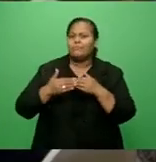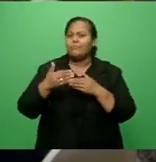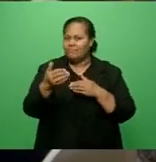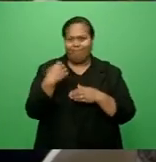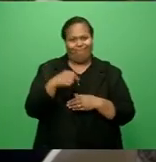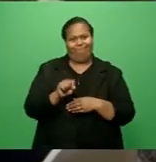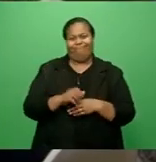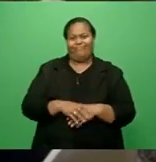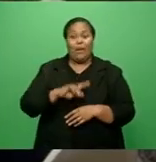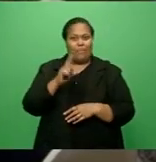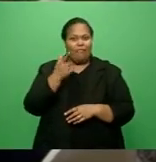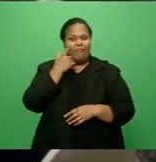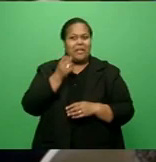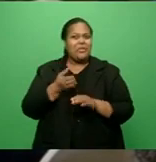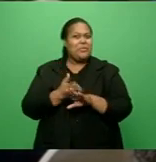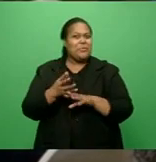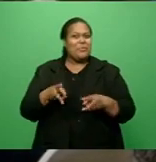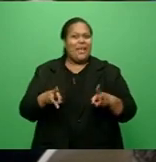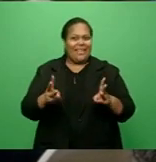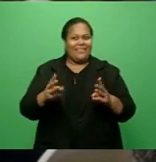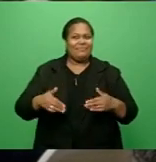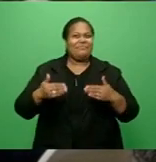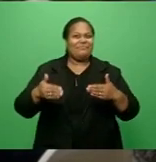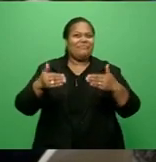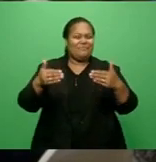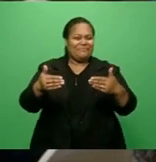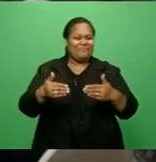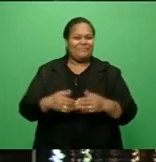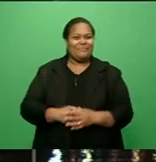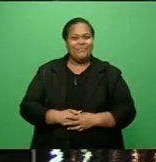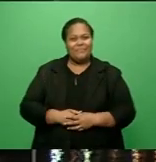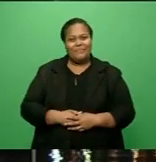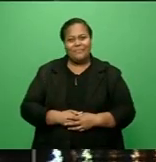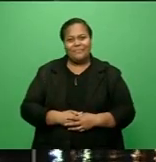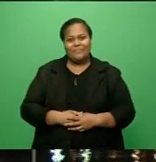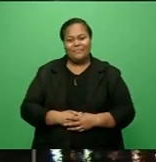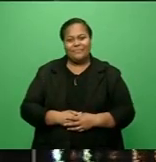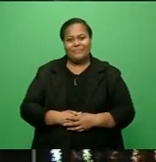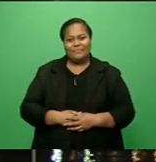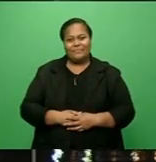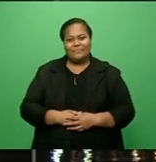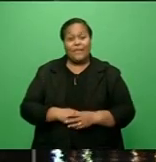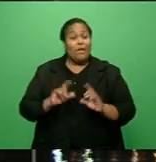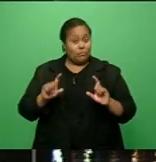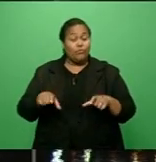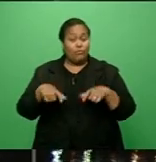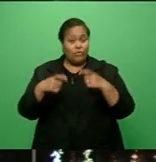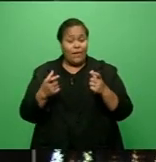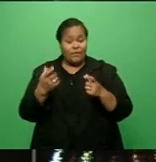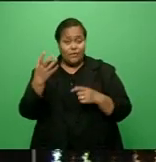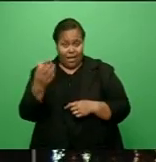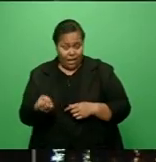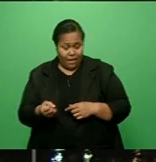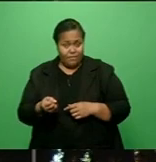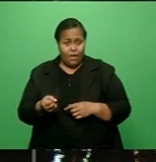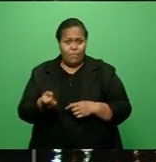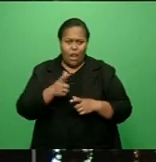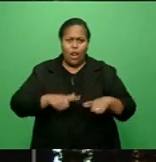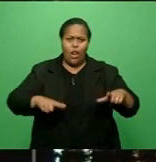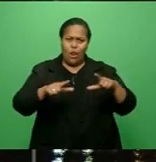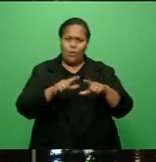but have found a new landscape. Kritika Kumar, FBC News. Despite the challenges faced by local artists due